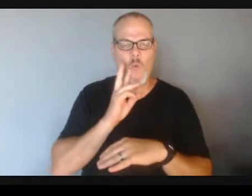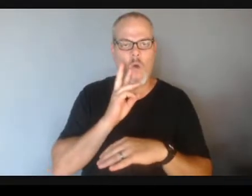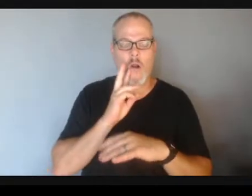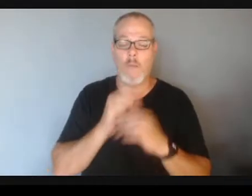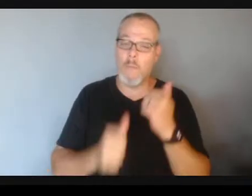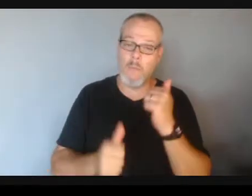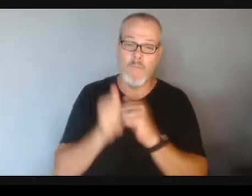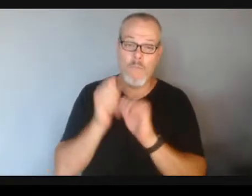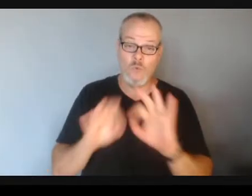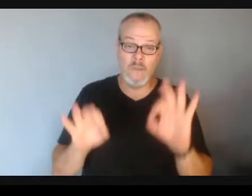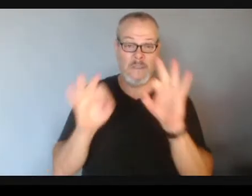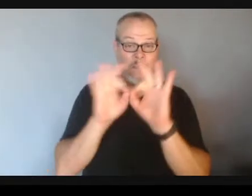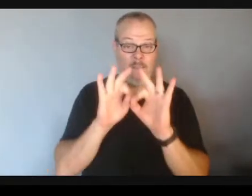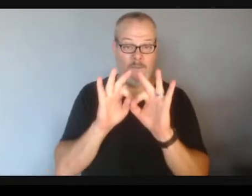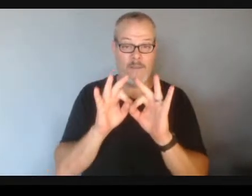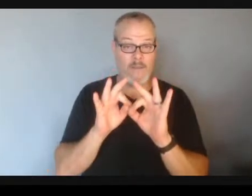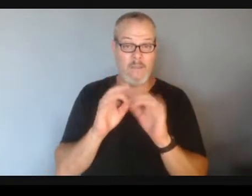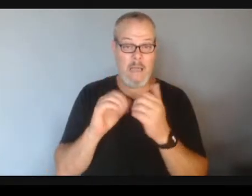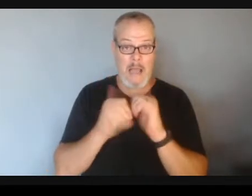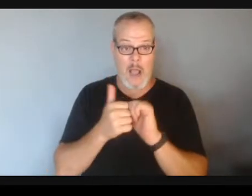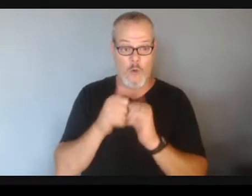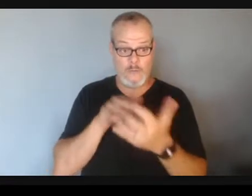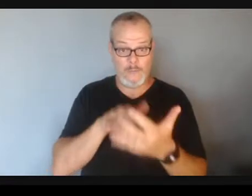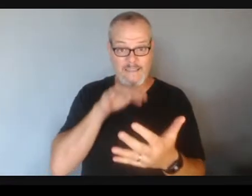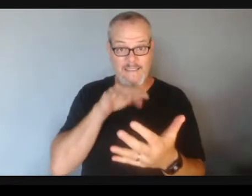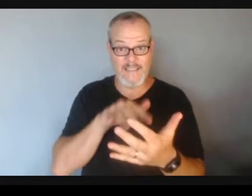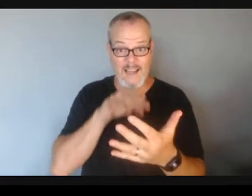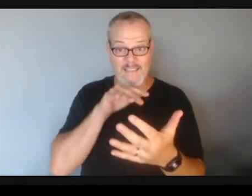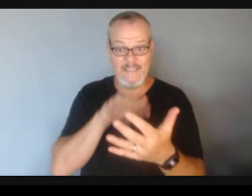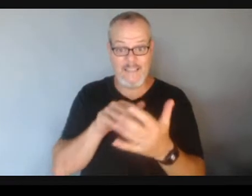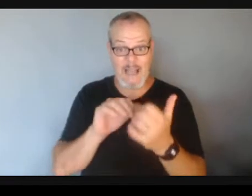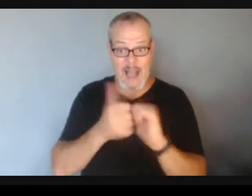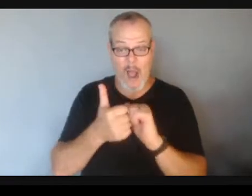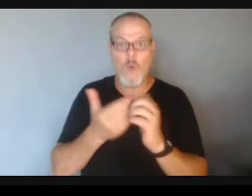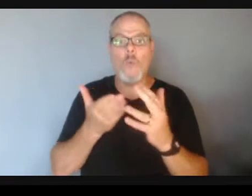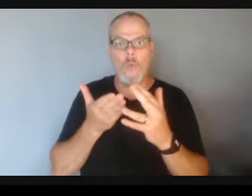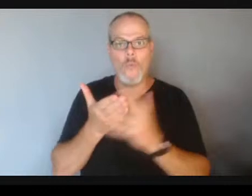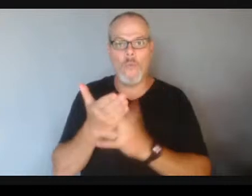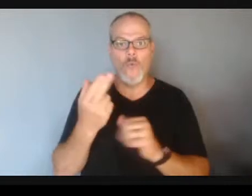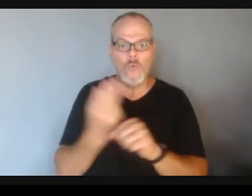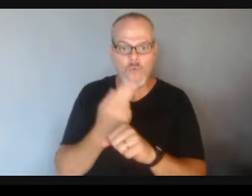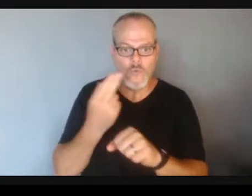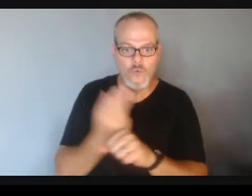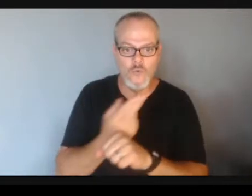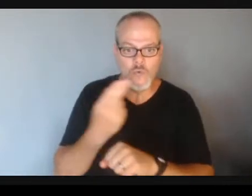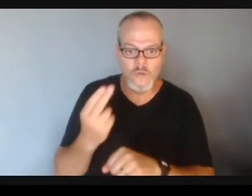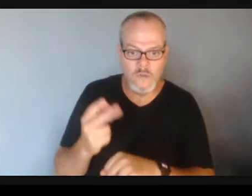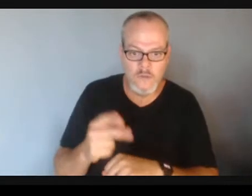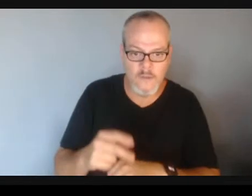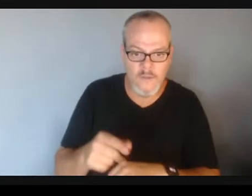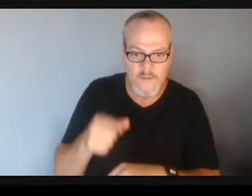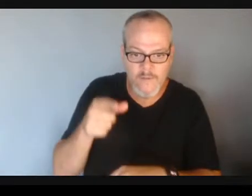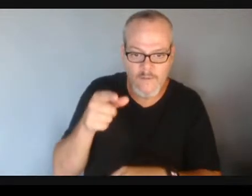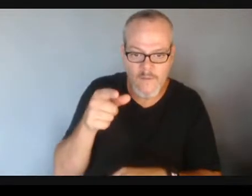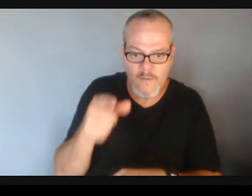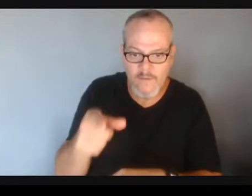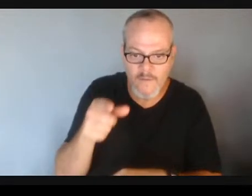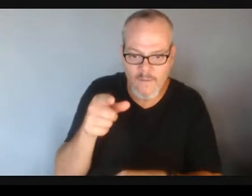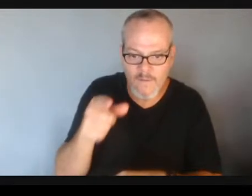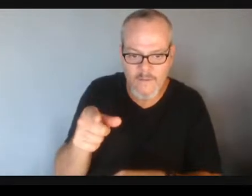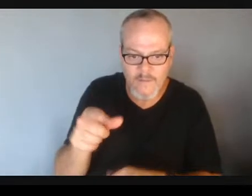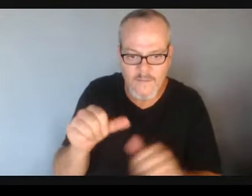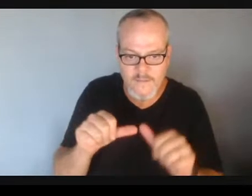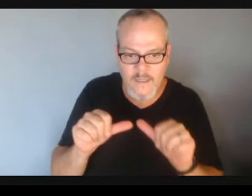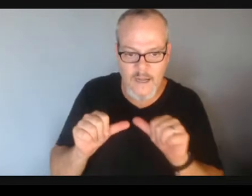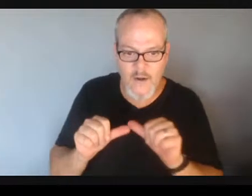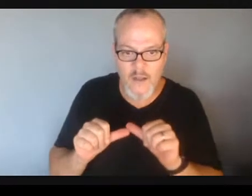significant ways in which it's been studied has been through the Keller well, which is seen here. We'll take another look at that